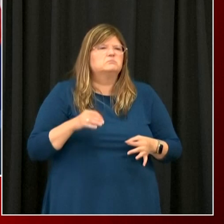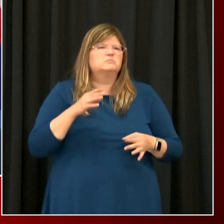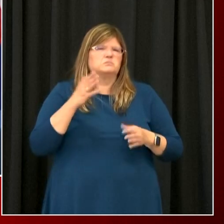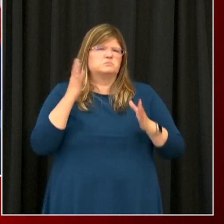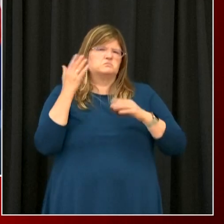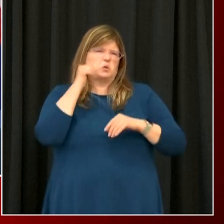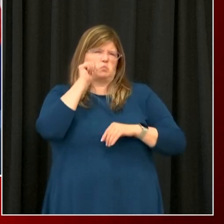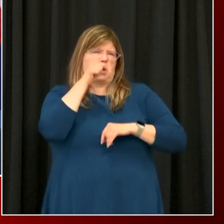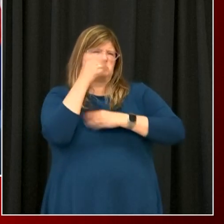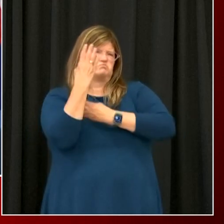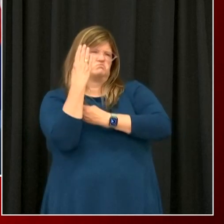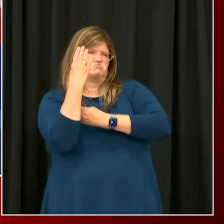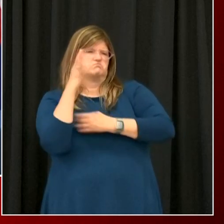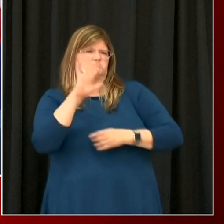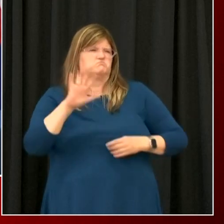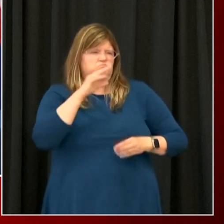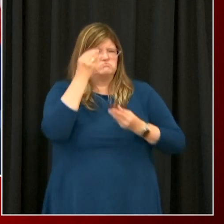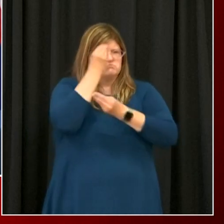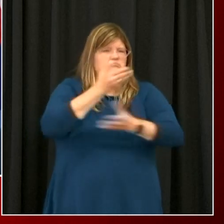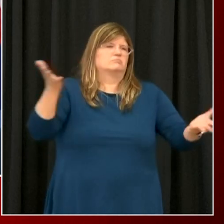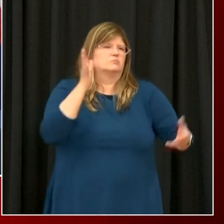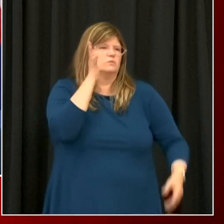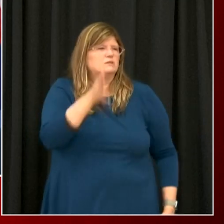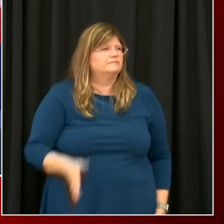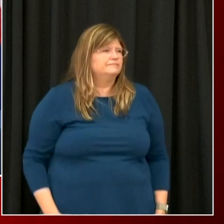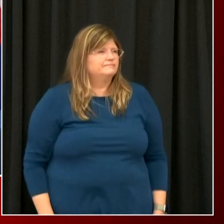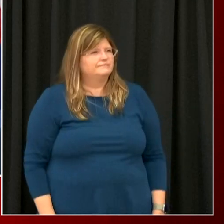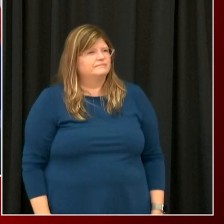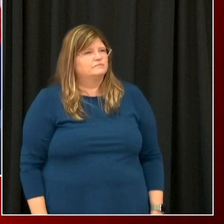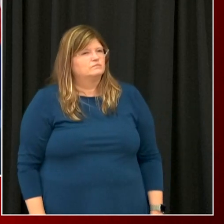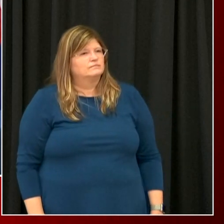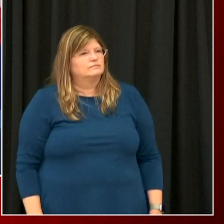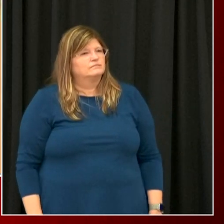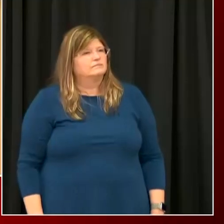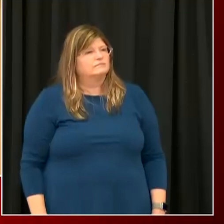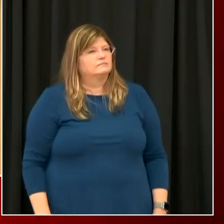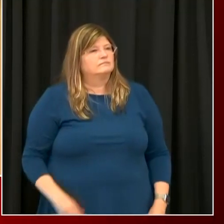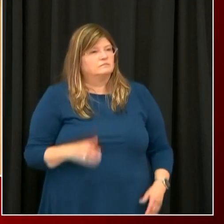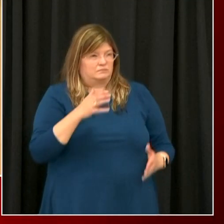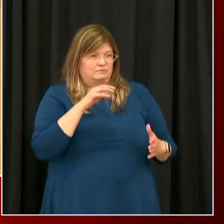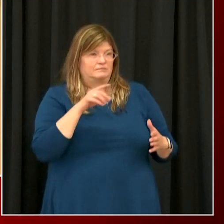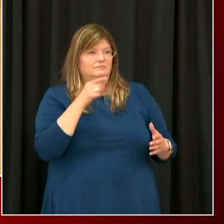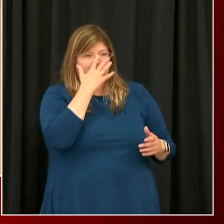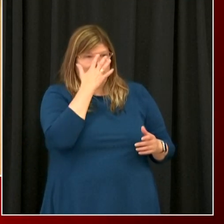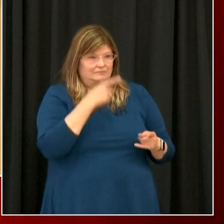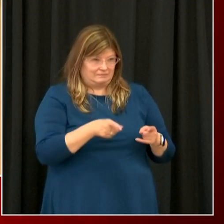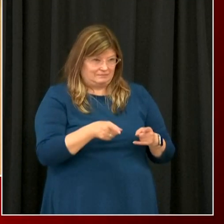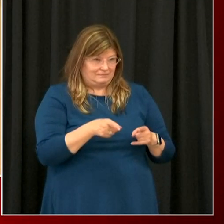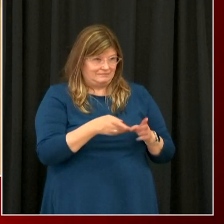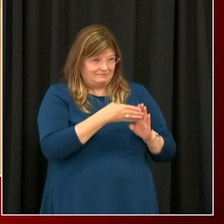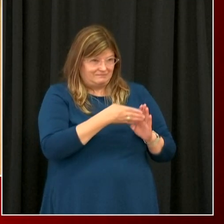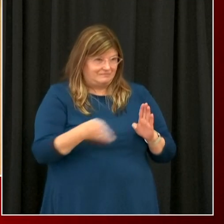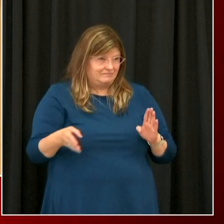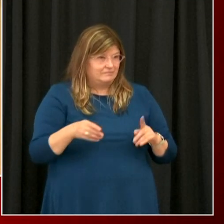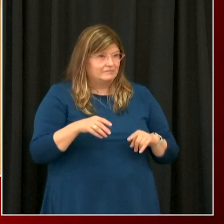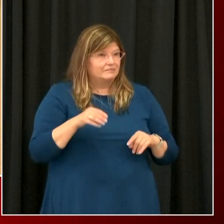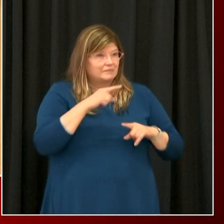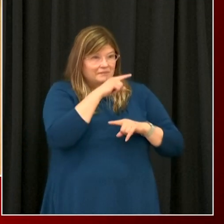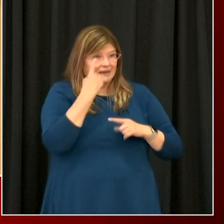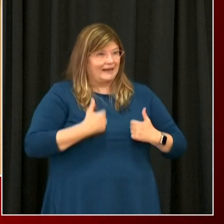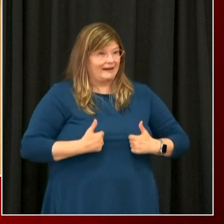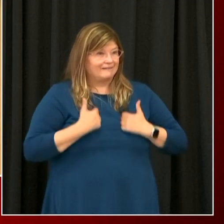Yes. Yes, after your strong demonstration this morning with Black Lives Matter on 16th Street, I wanted to ask whether you support the